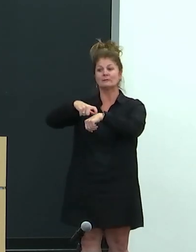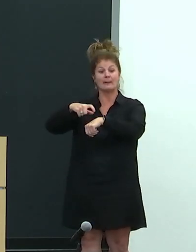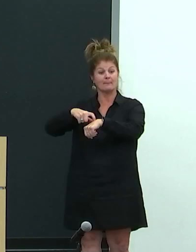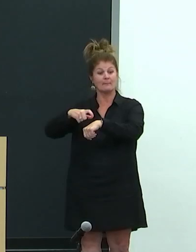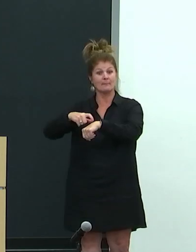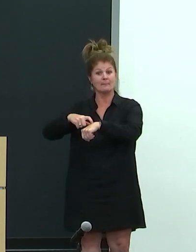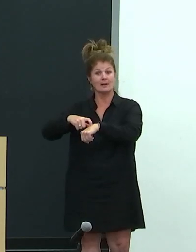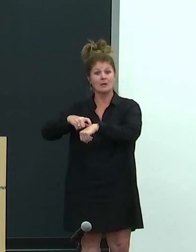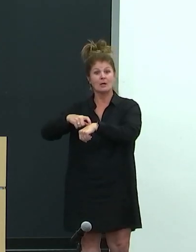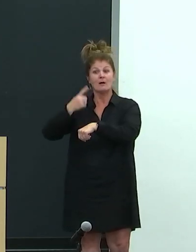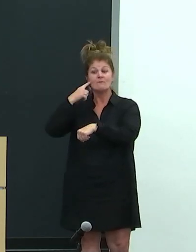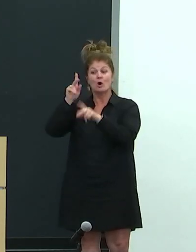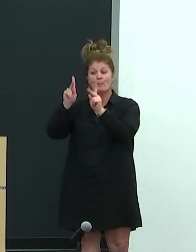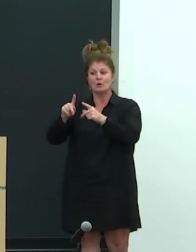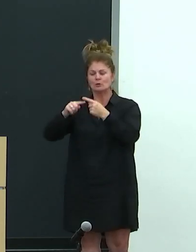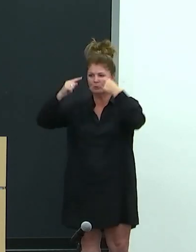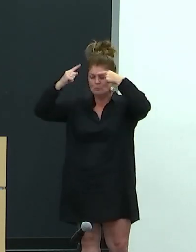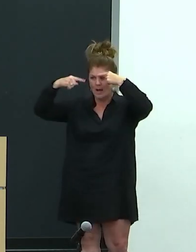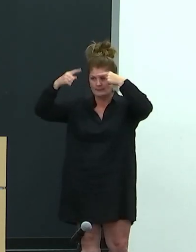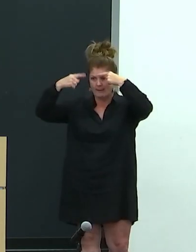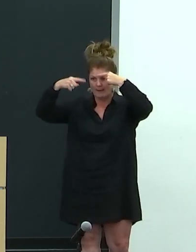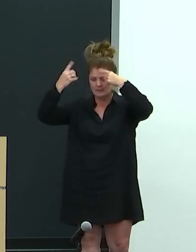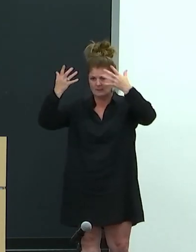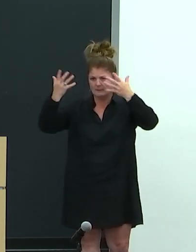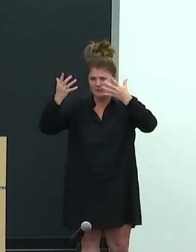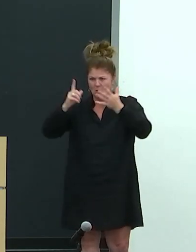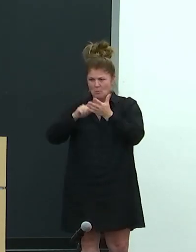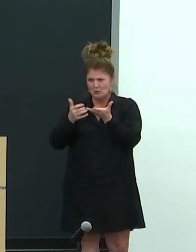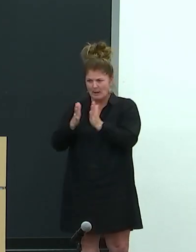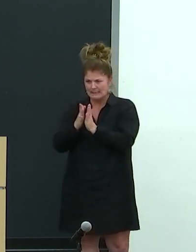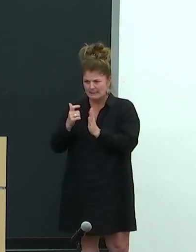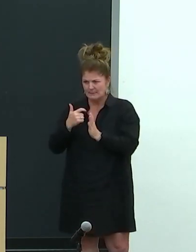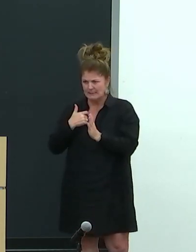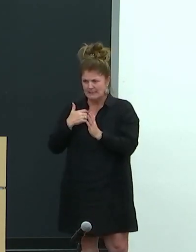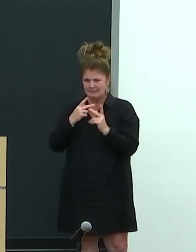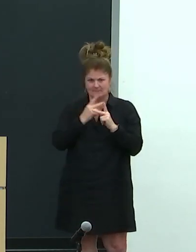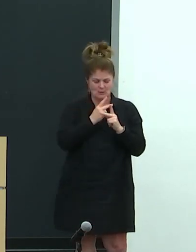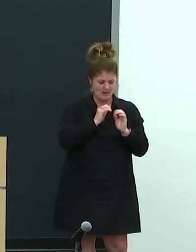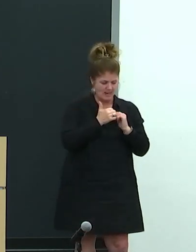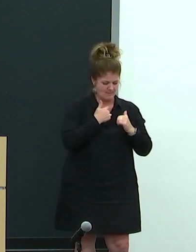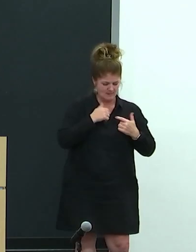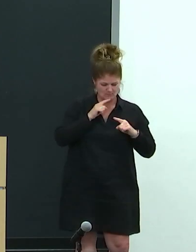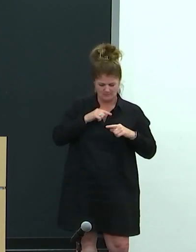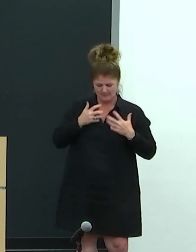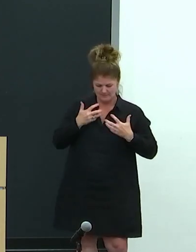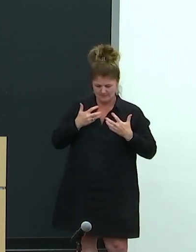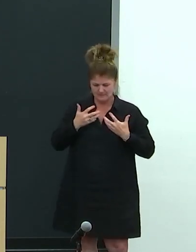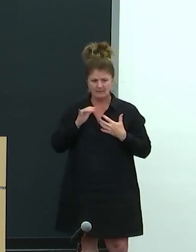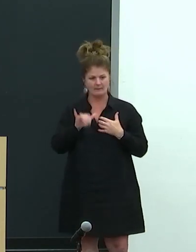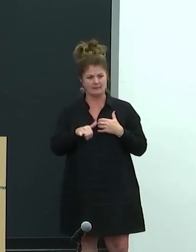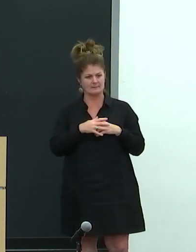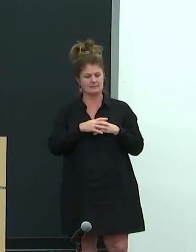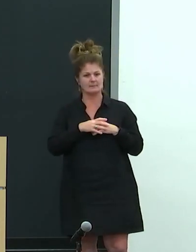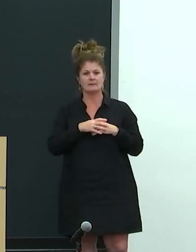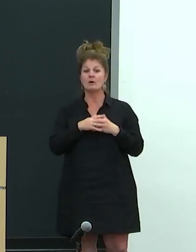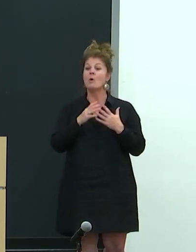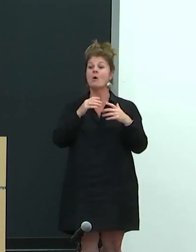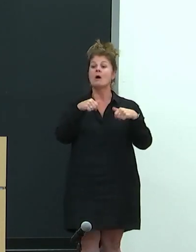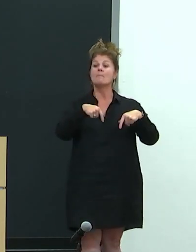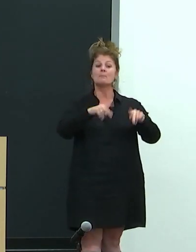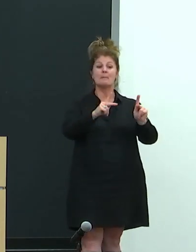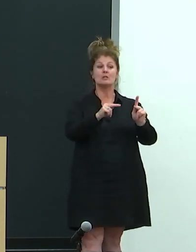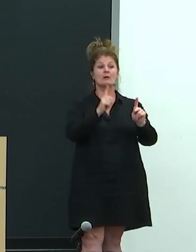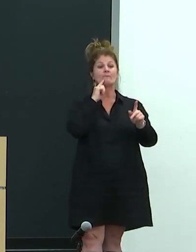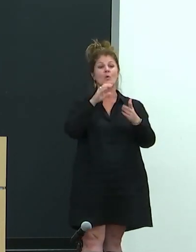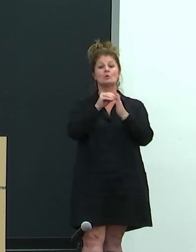to allow individuals to process what's being asked and calculate how they will respond. Giving permission for students to